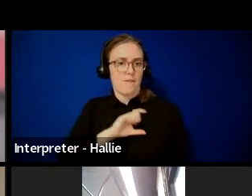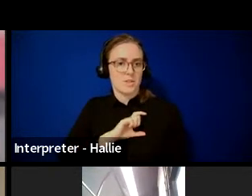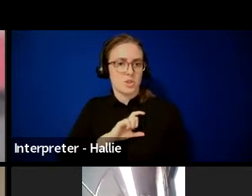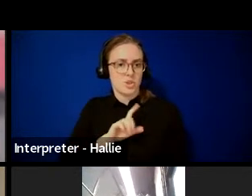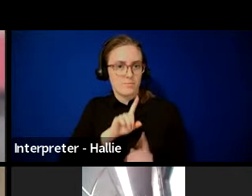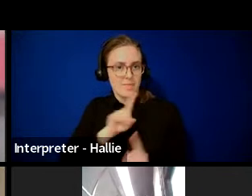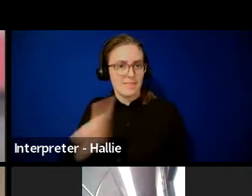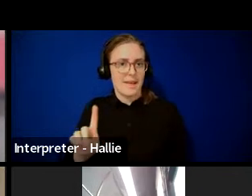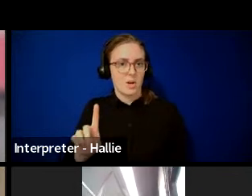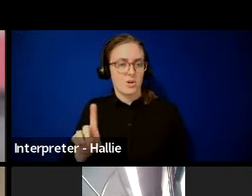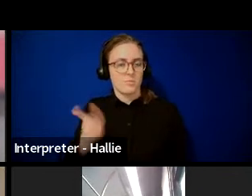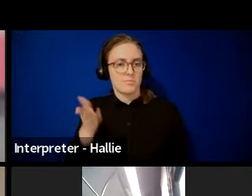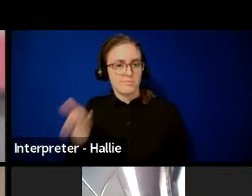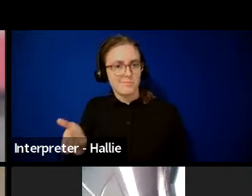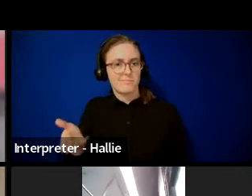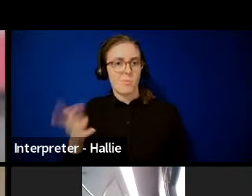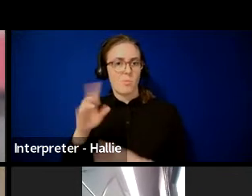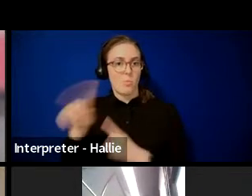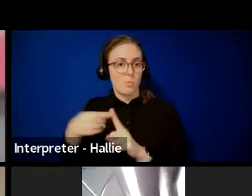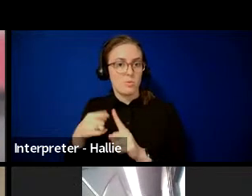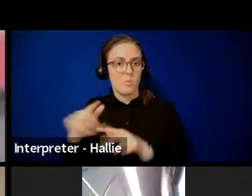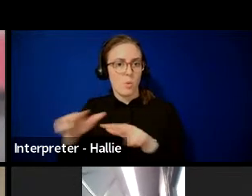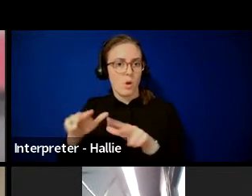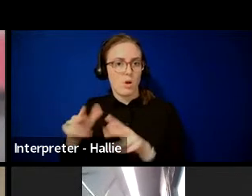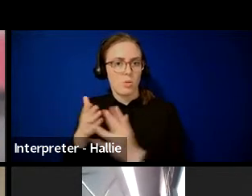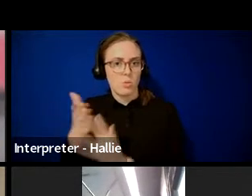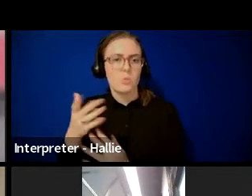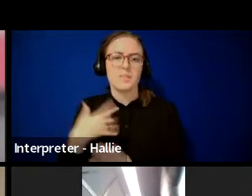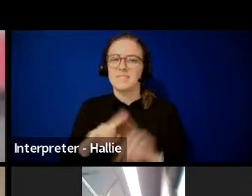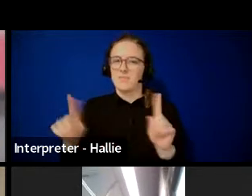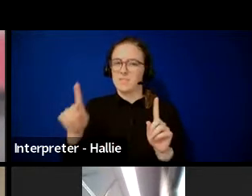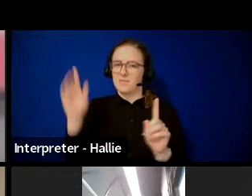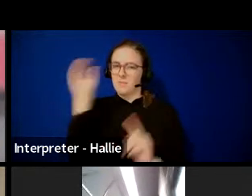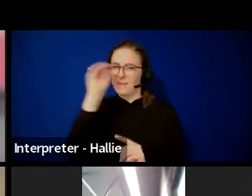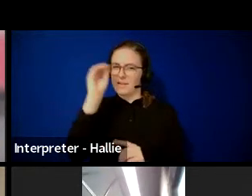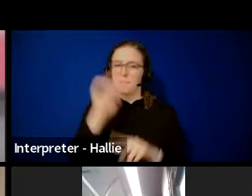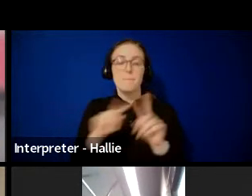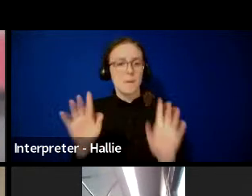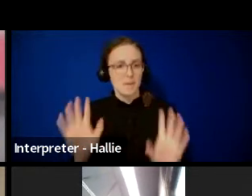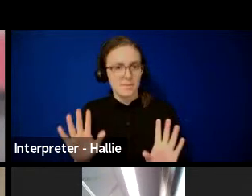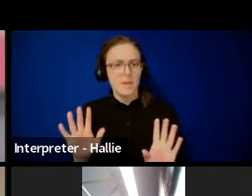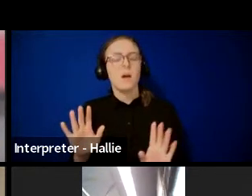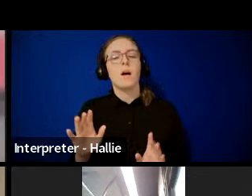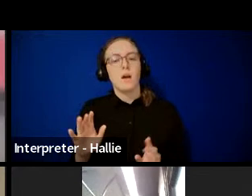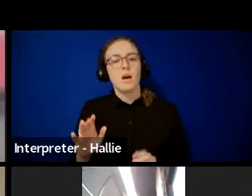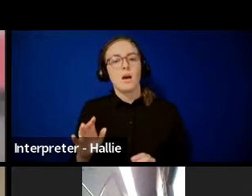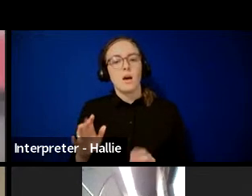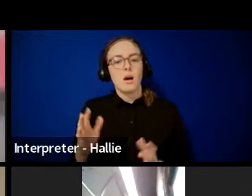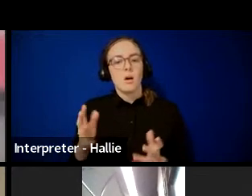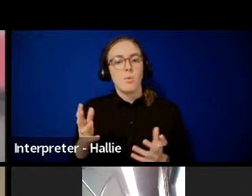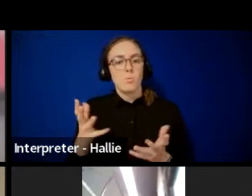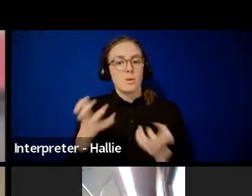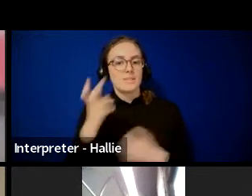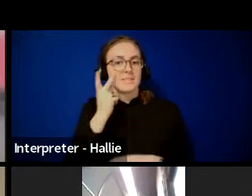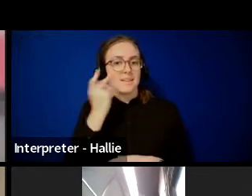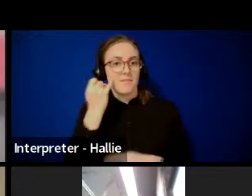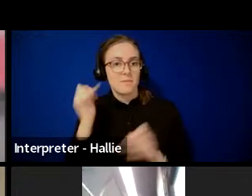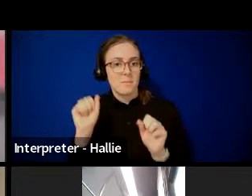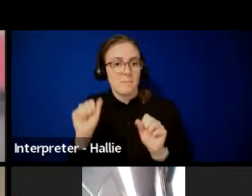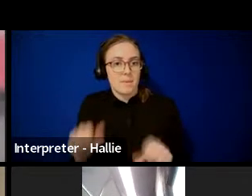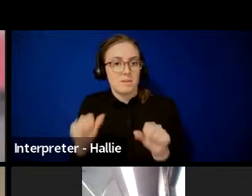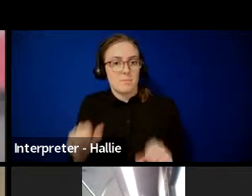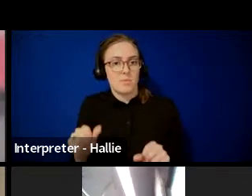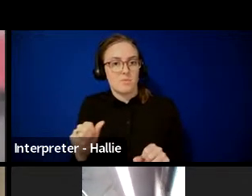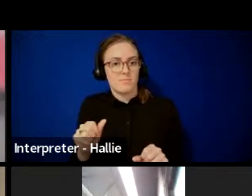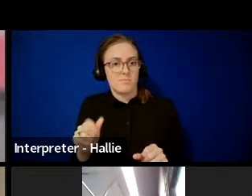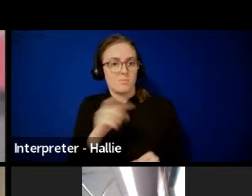that time or not. But I would be interested in working with you all moving forward to get someone to be a walkthrough. On a last point,